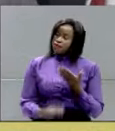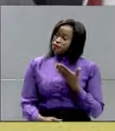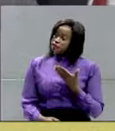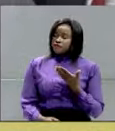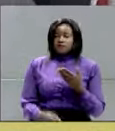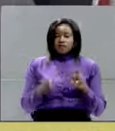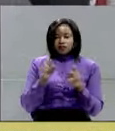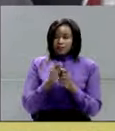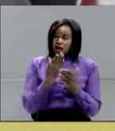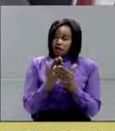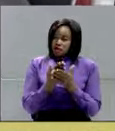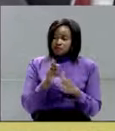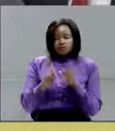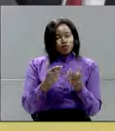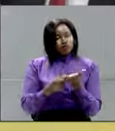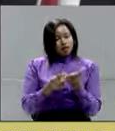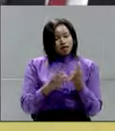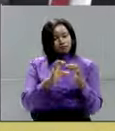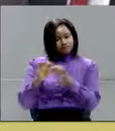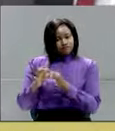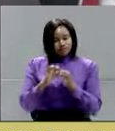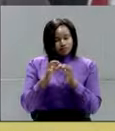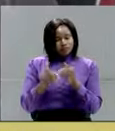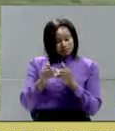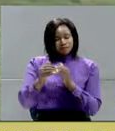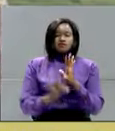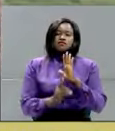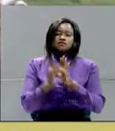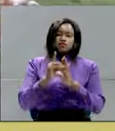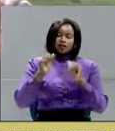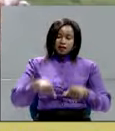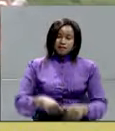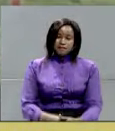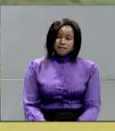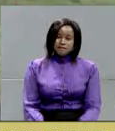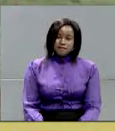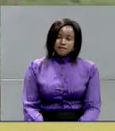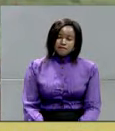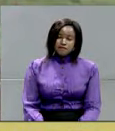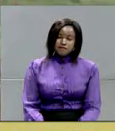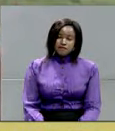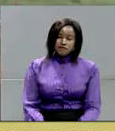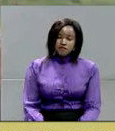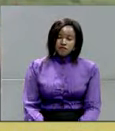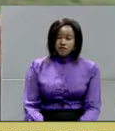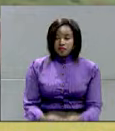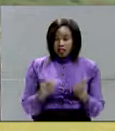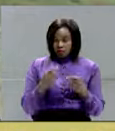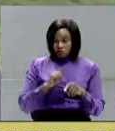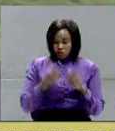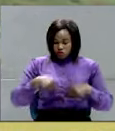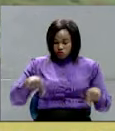urged Ugandans to unite for the development. Let's make a mark when we are here